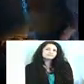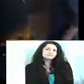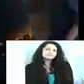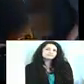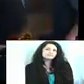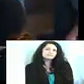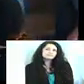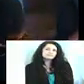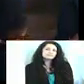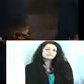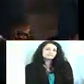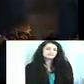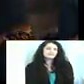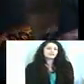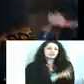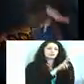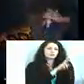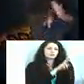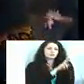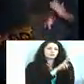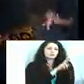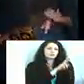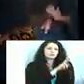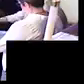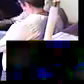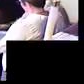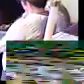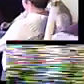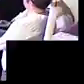Miss Raja Jones.